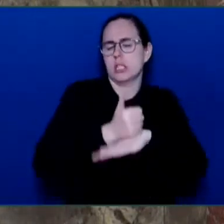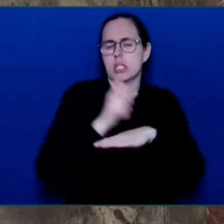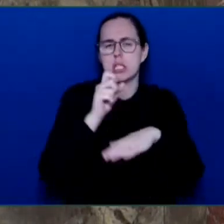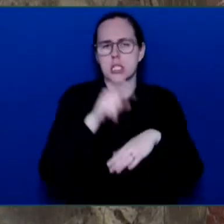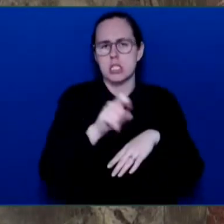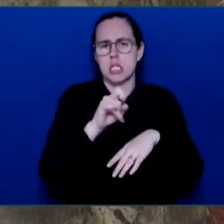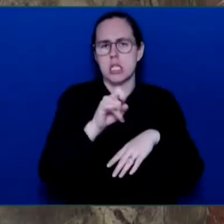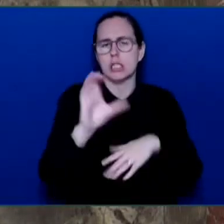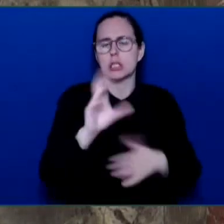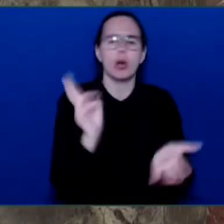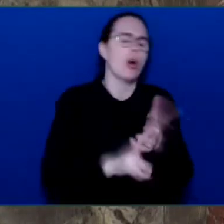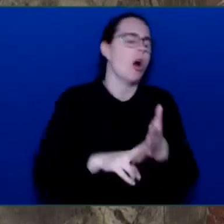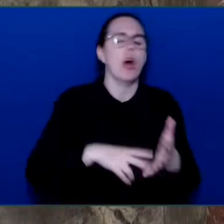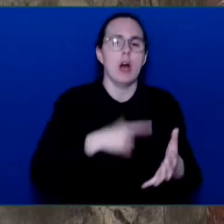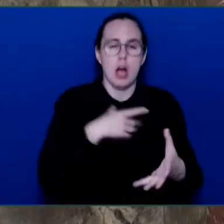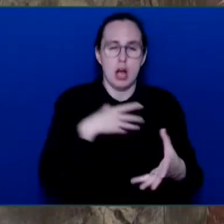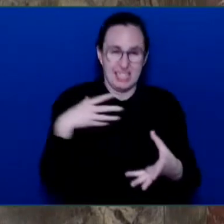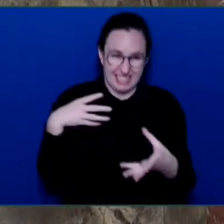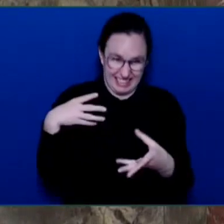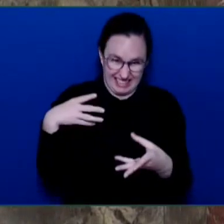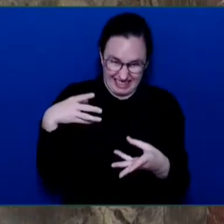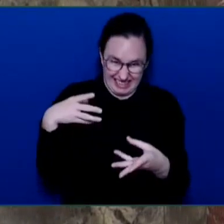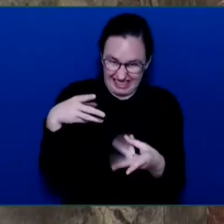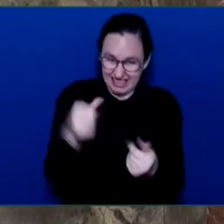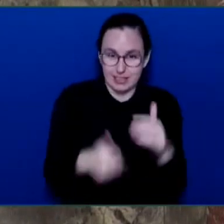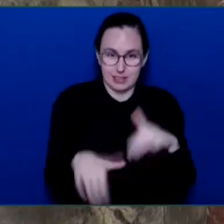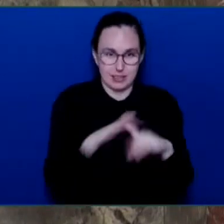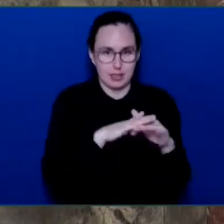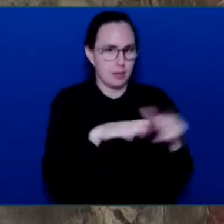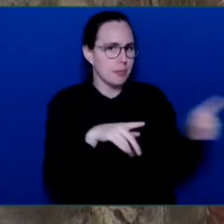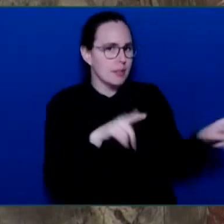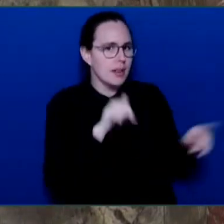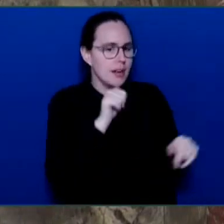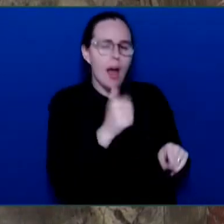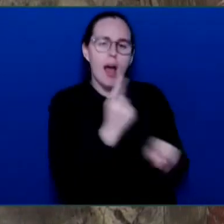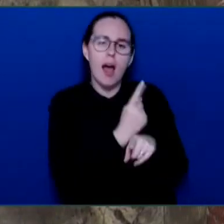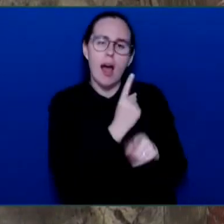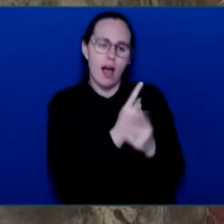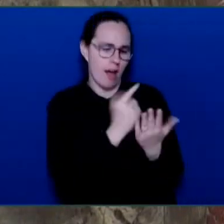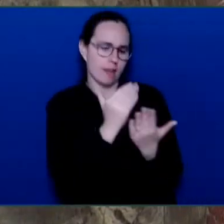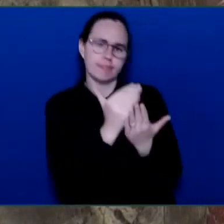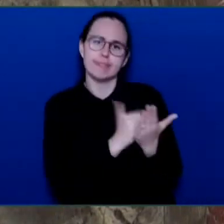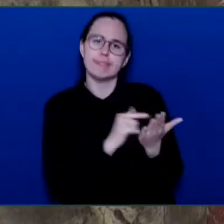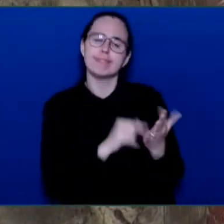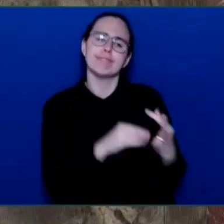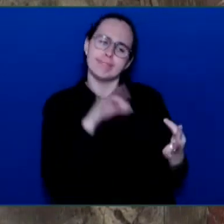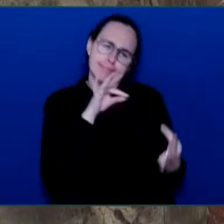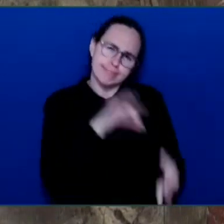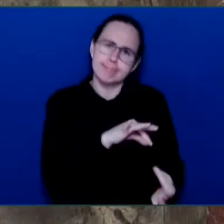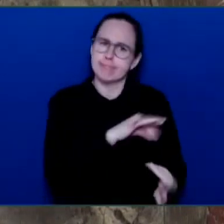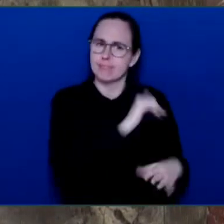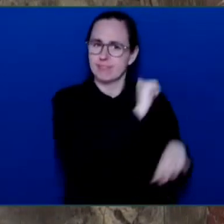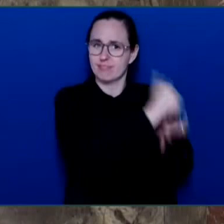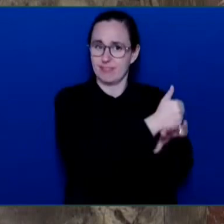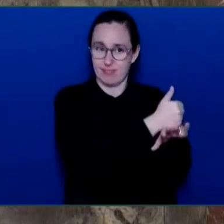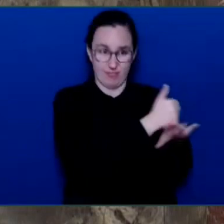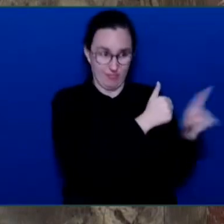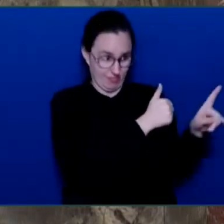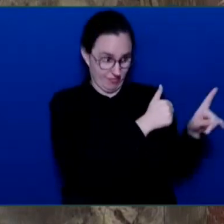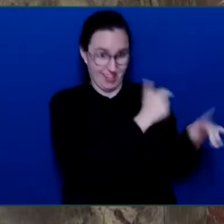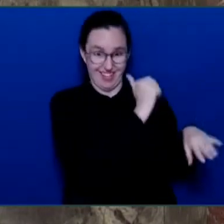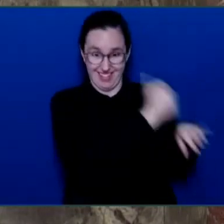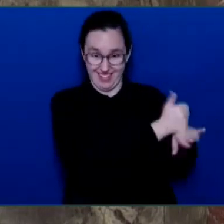were left to manage this project that we inherited. We know we need the electricity. We're going to be using it to make the switch that people want to